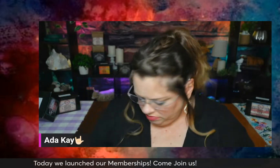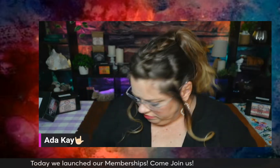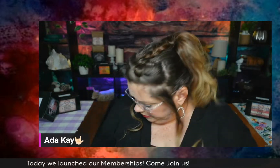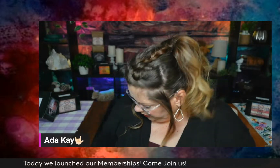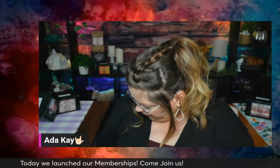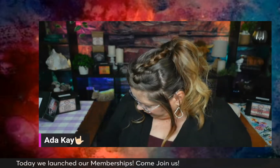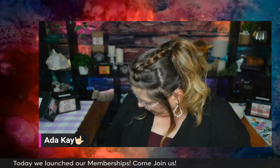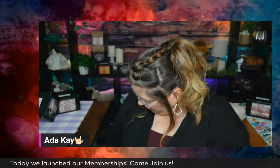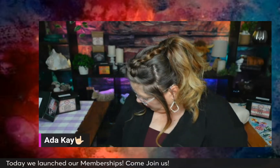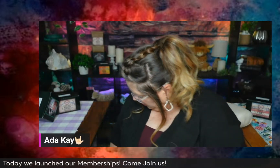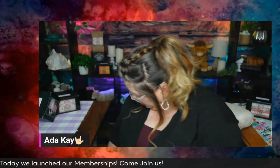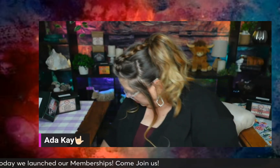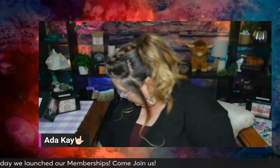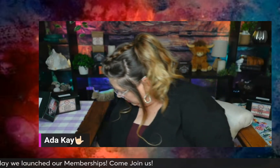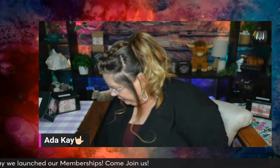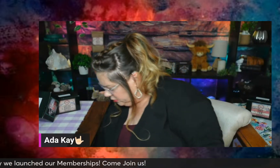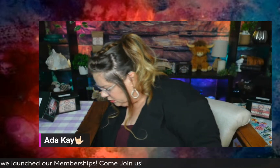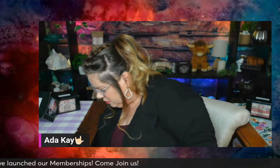like,